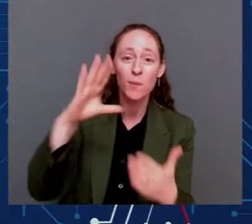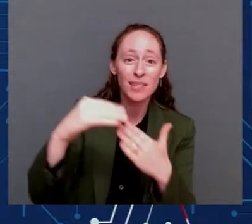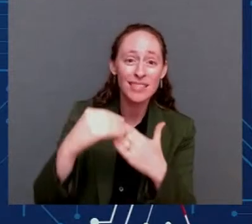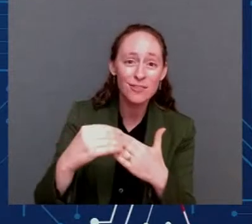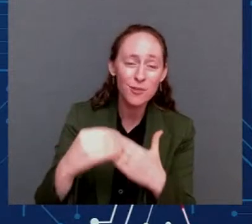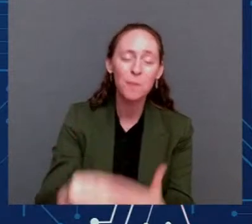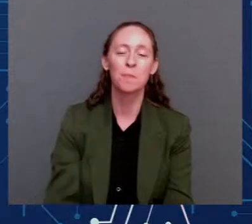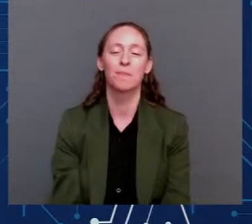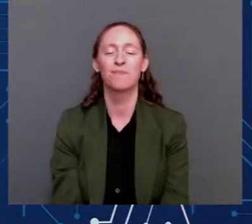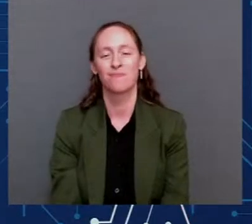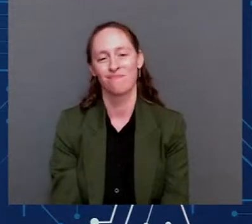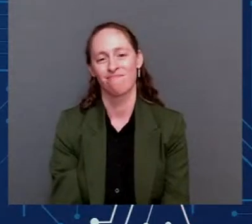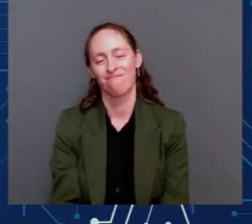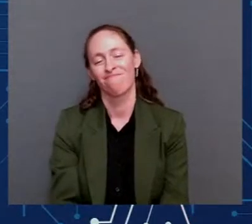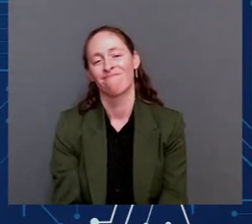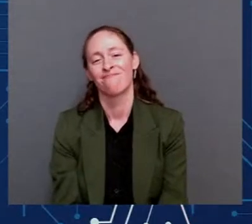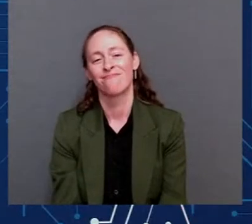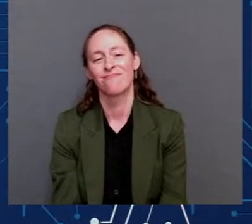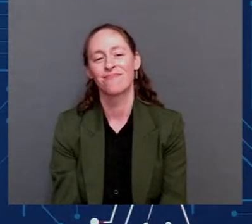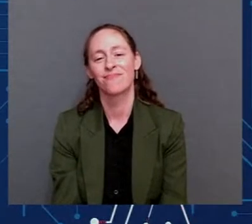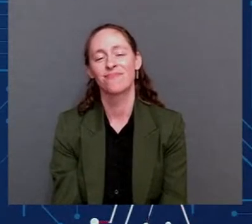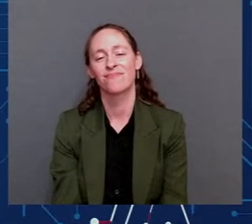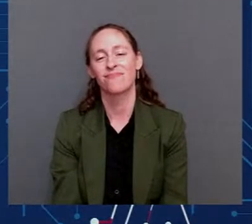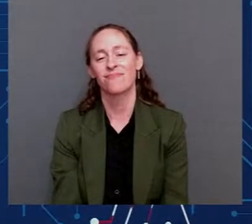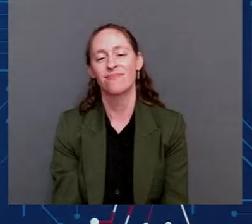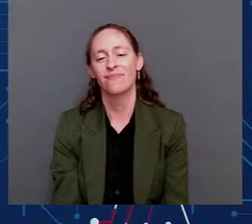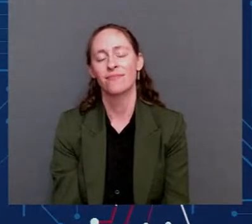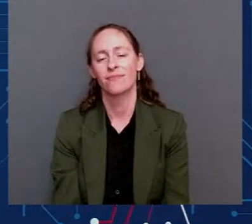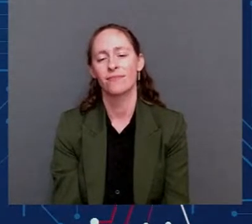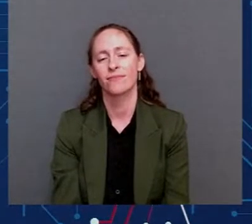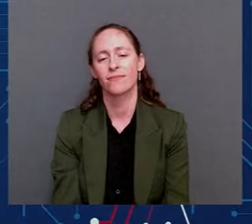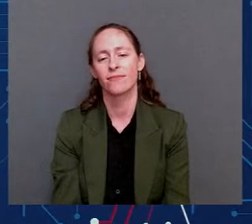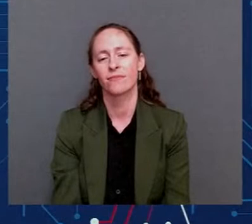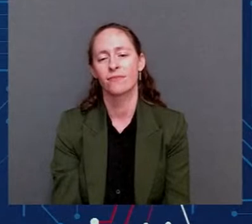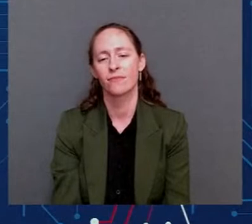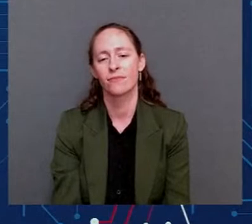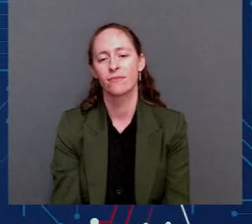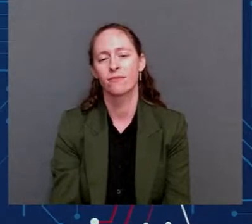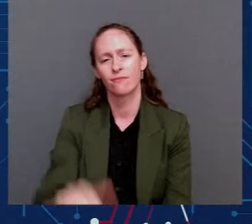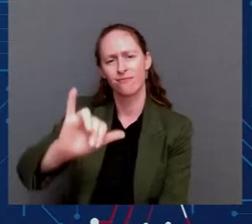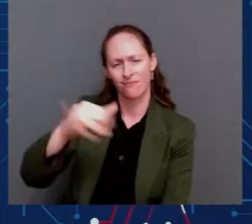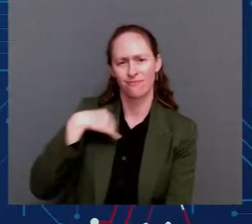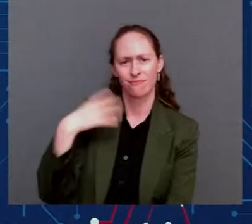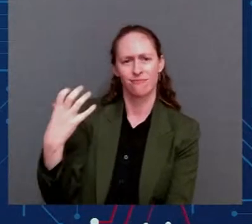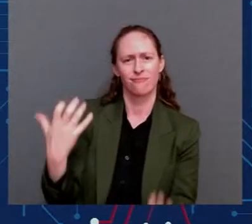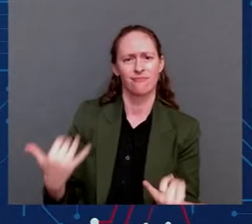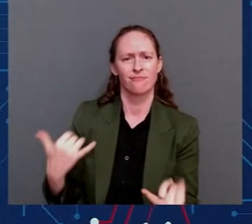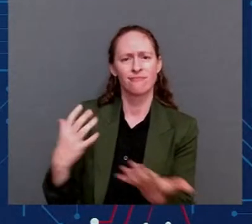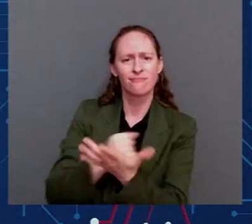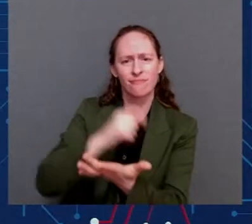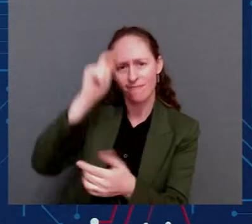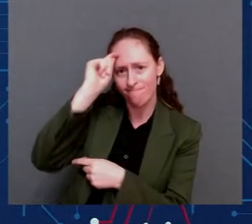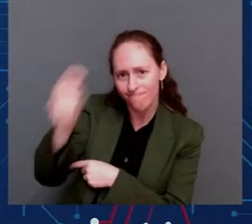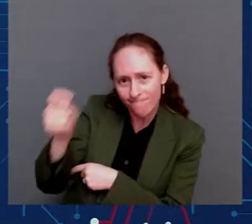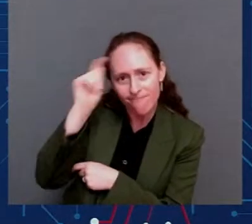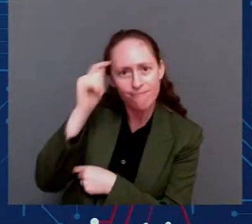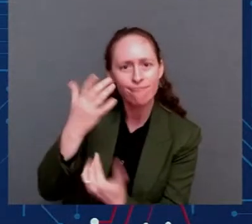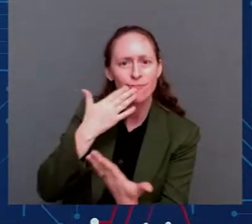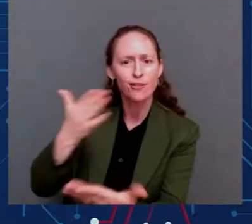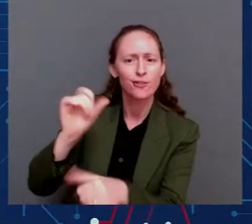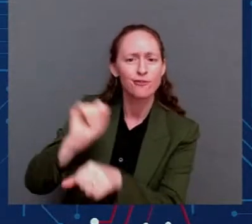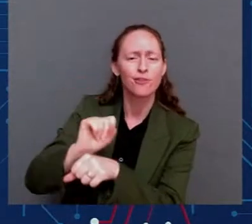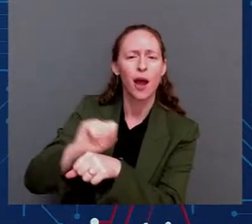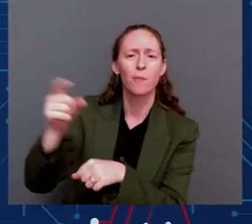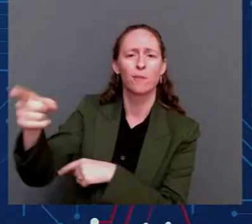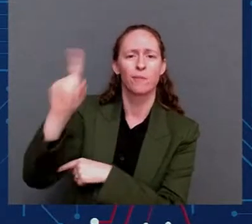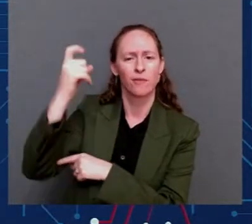also wanted to shout out for Governor Whitmer, who I know is there. Thank you for your incredible leadership in Michigan. And I'm pleased to join you via video, although I wish